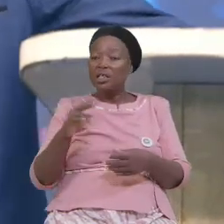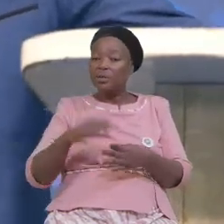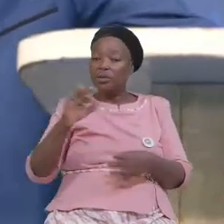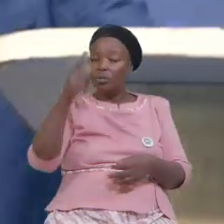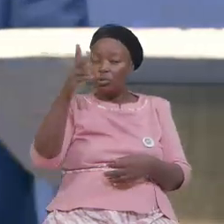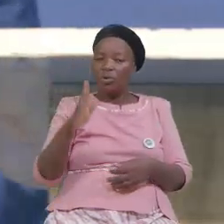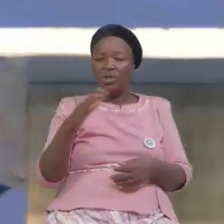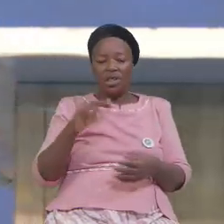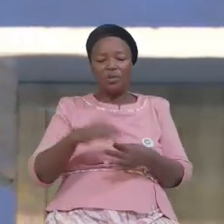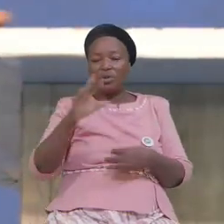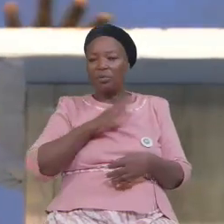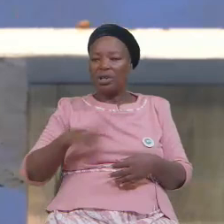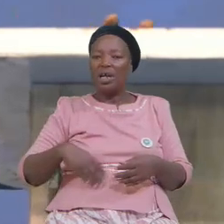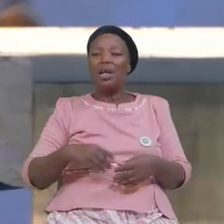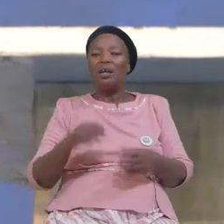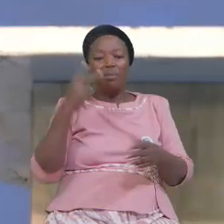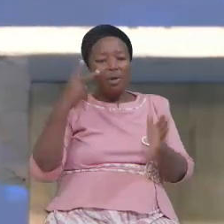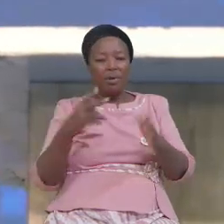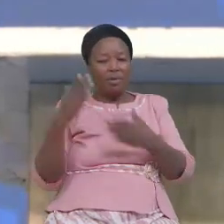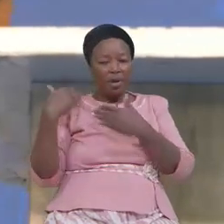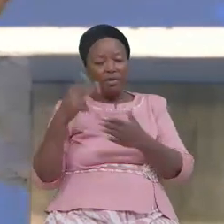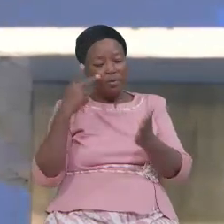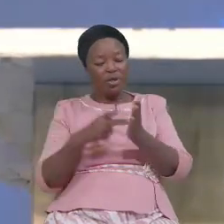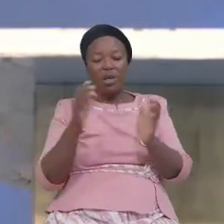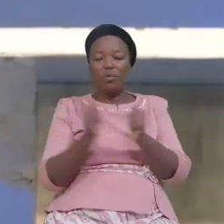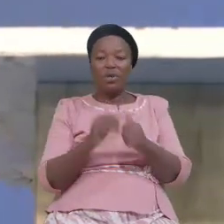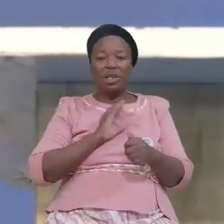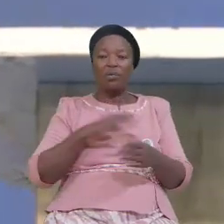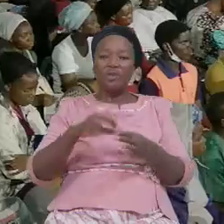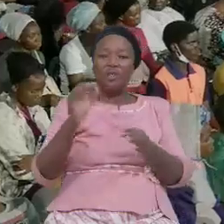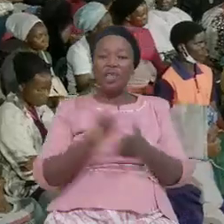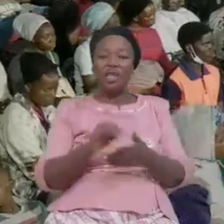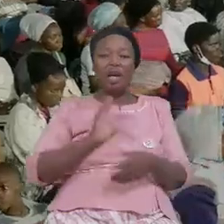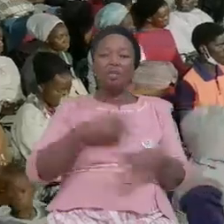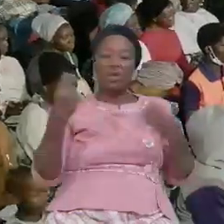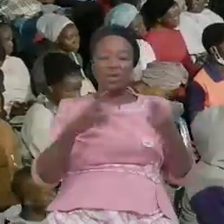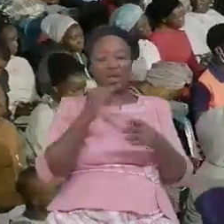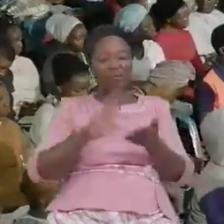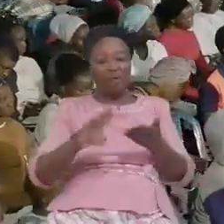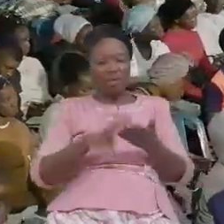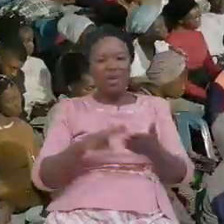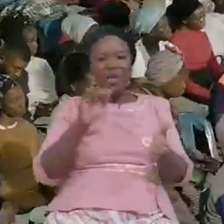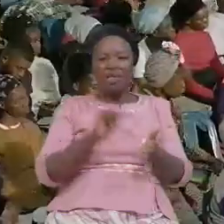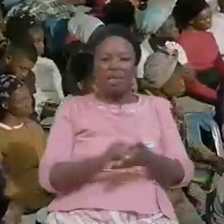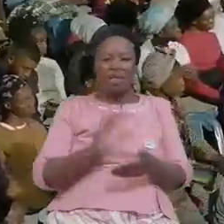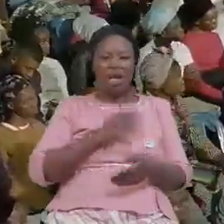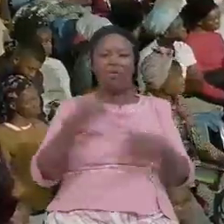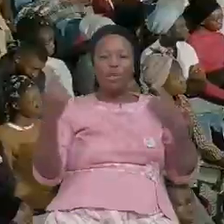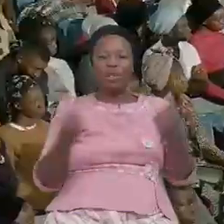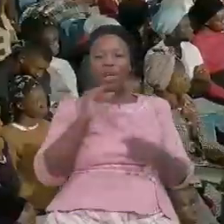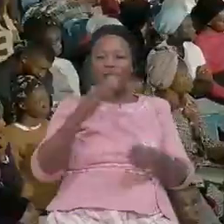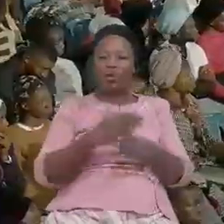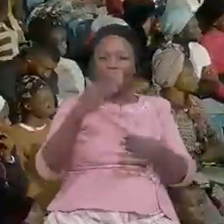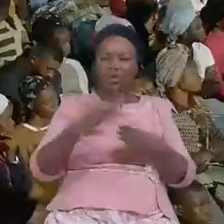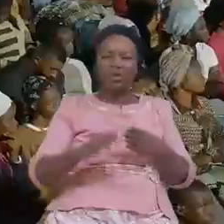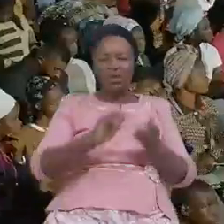Christ, bearing witness with our spirit that our sins are forgiven, that our sins are totally crushed